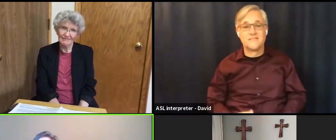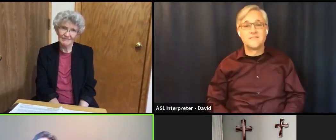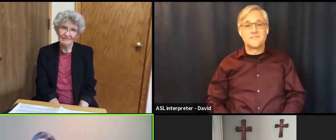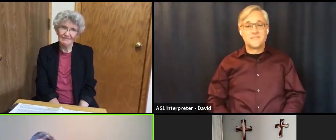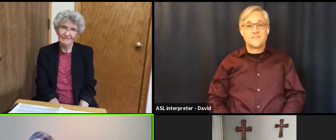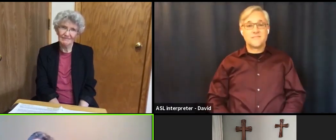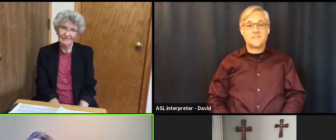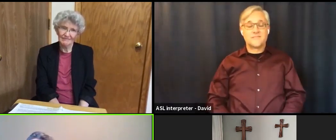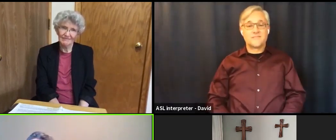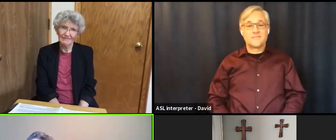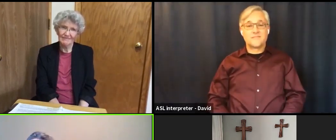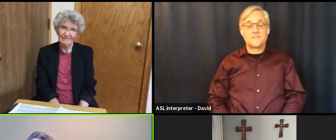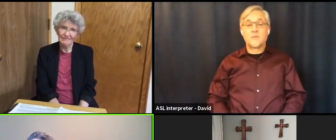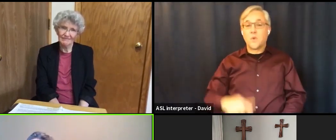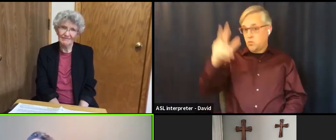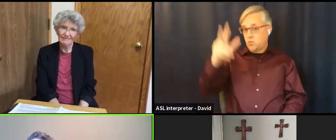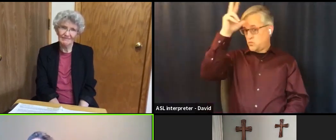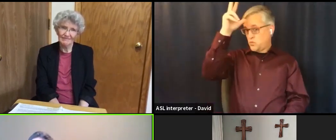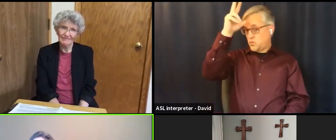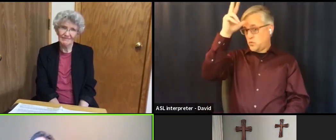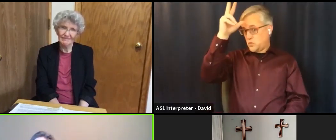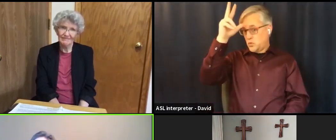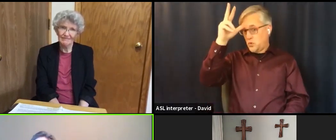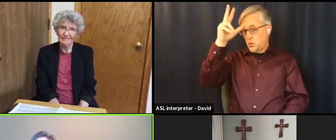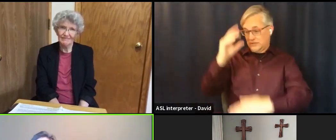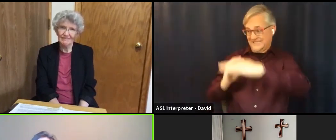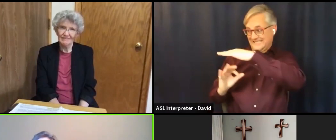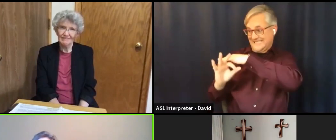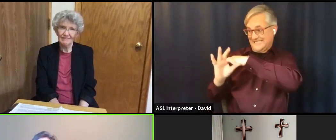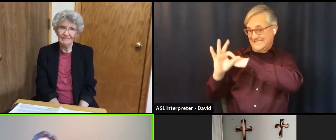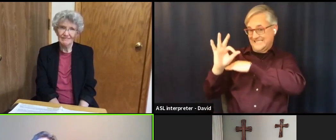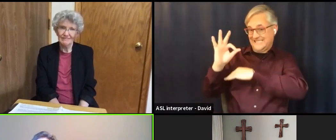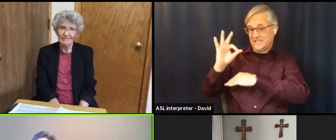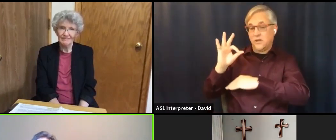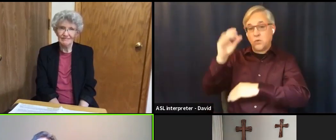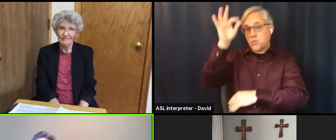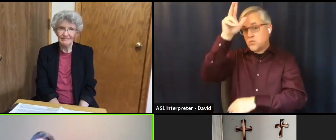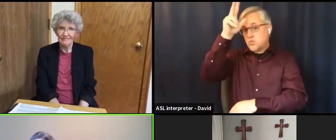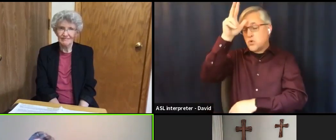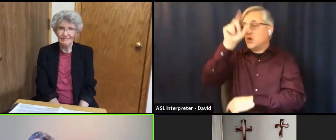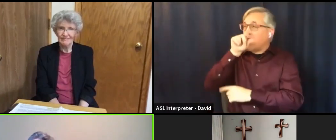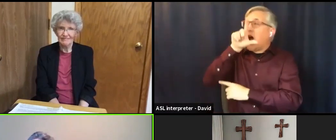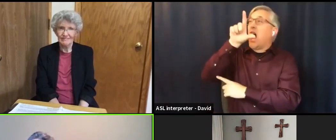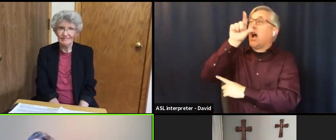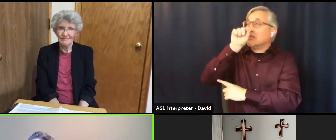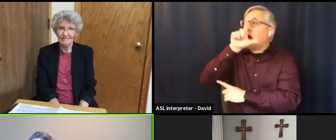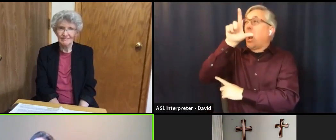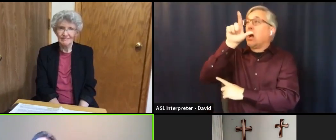As the rooster crows, Peter is isolated,